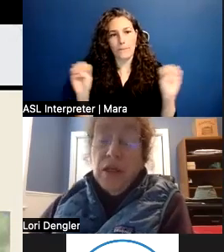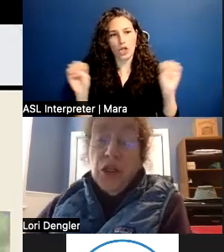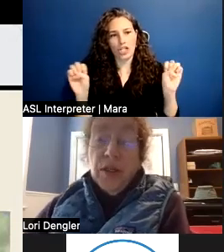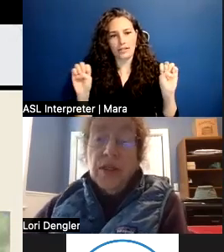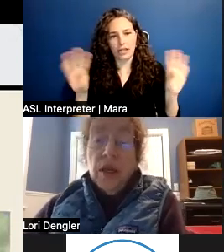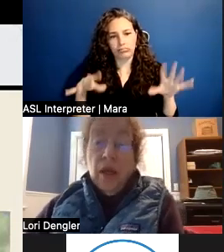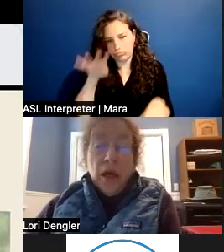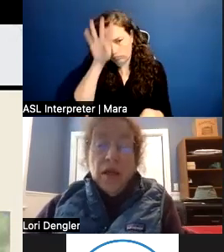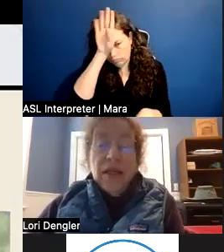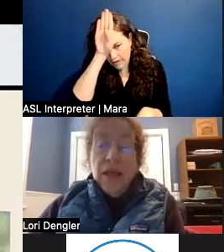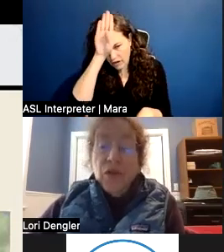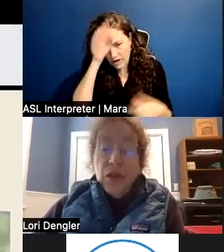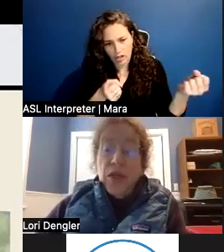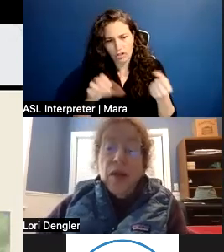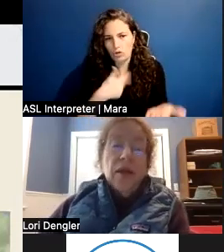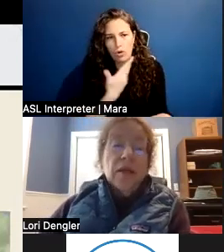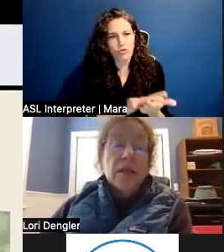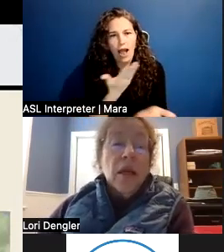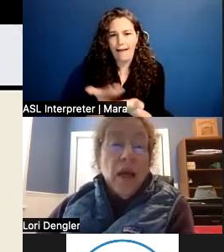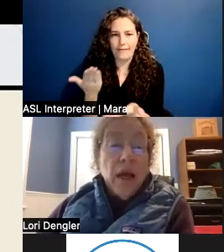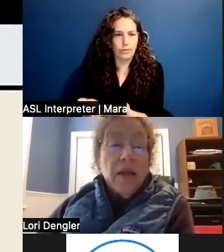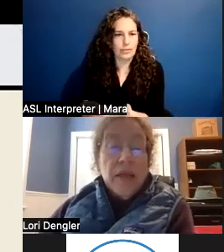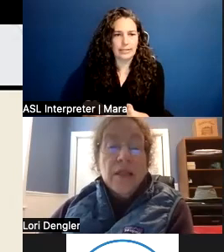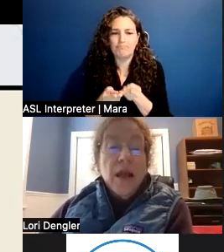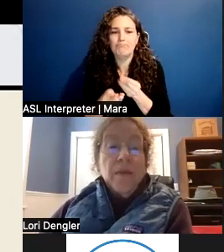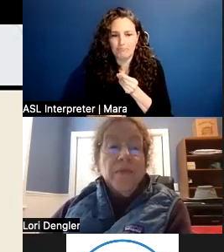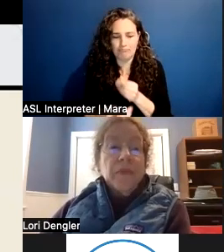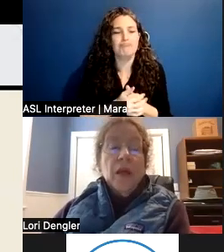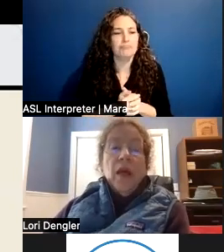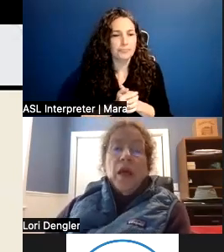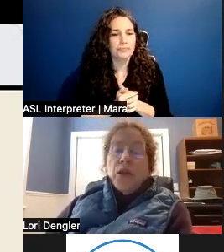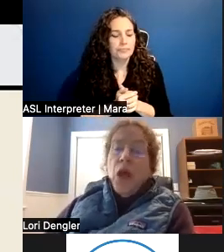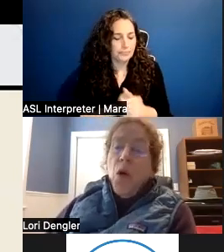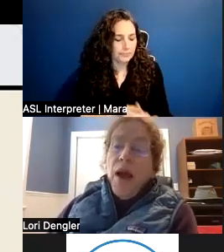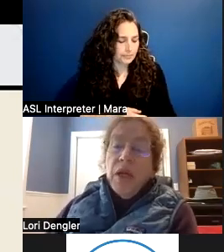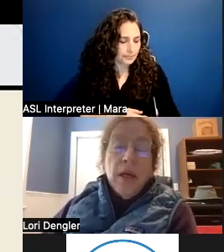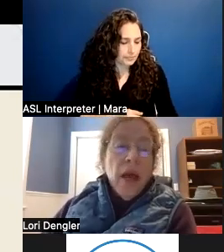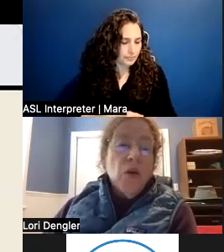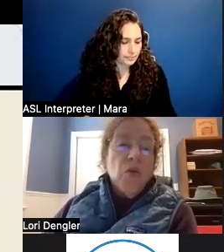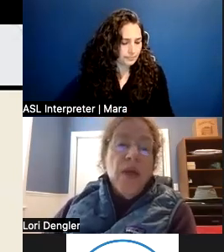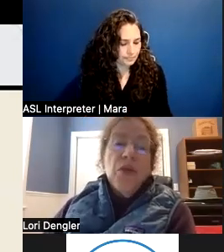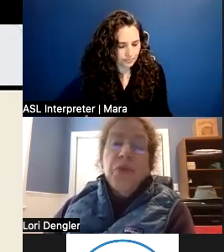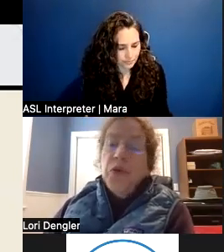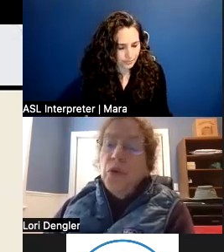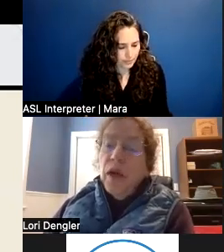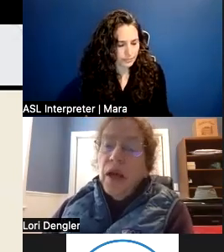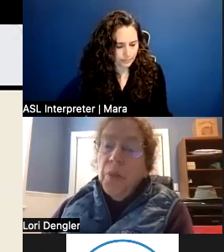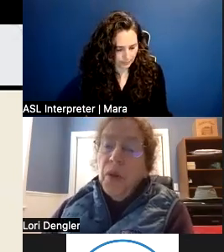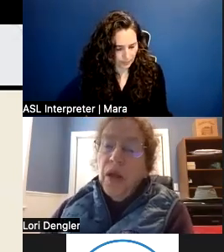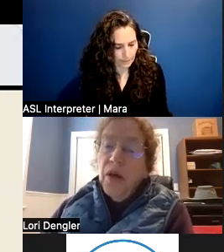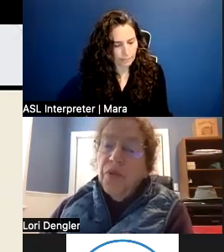fire engines to get to those areas. Next slide. So I'm going to kind of run through